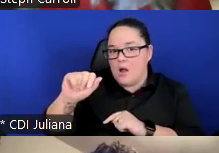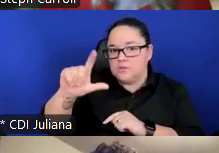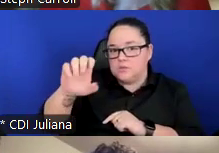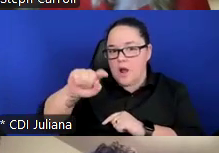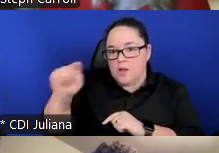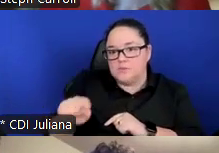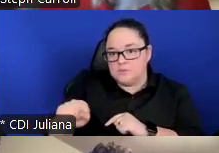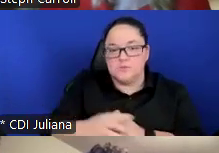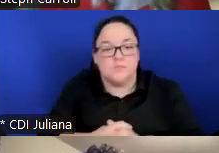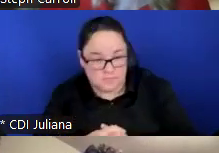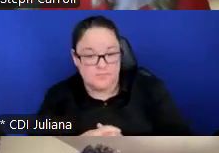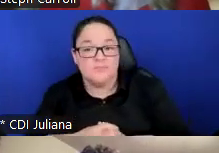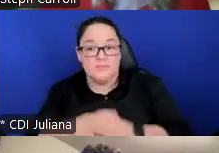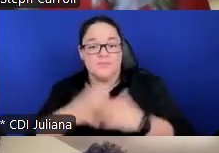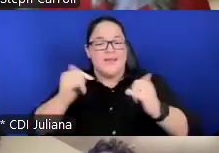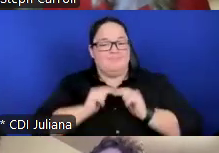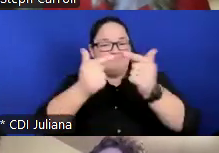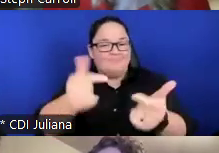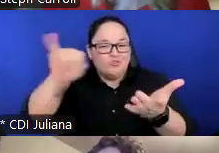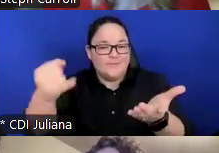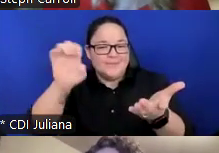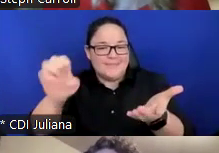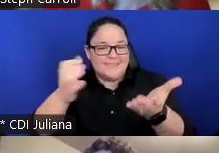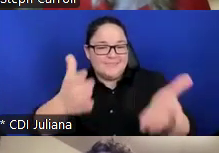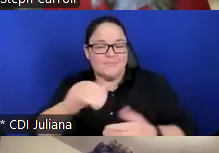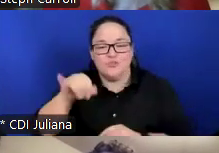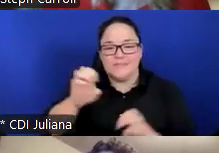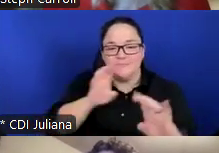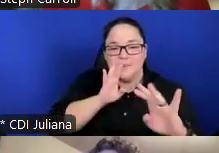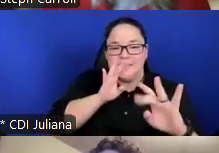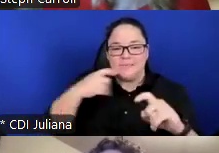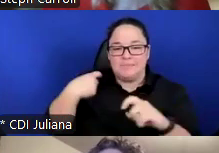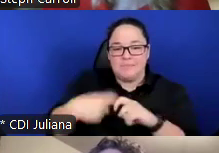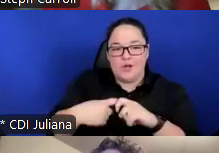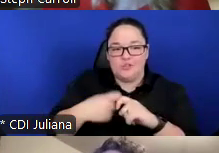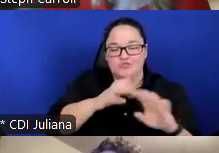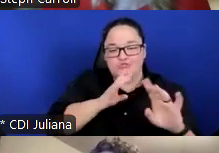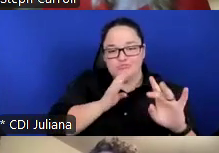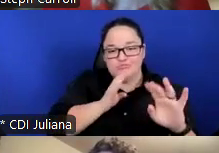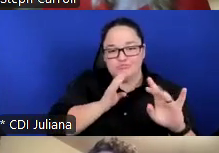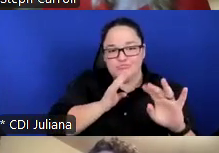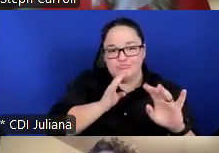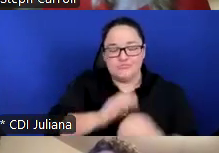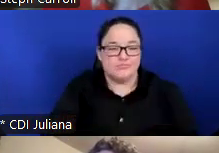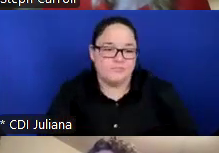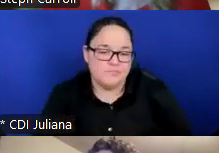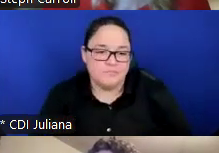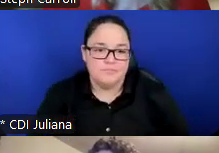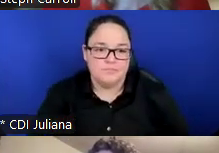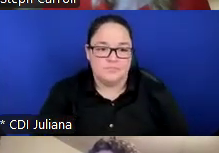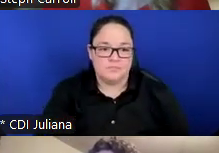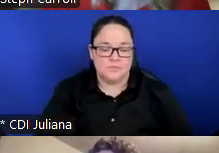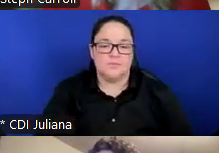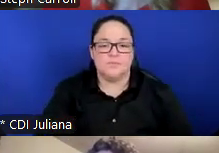Hola, buenas tardes. Mi nombre es Steph Carroll y les quiero dar la bienvenida. Lo primero que vamos a hacer es escuchar una